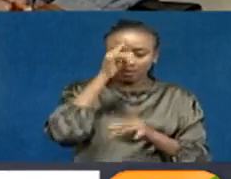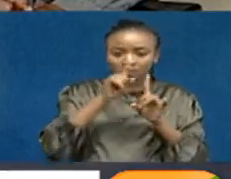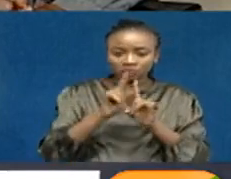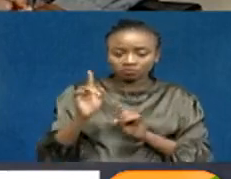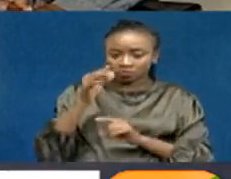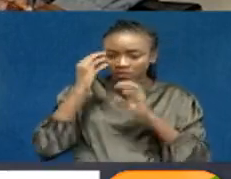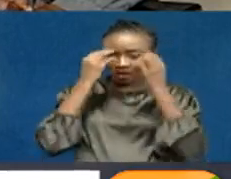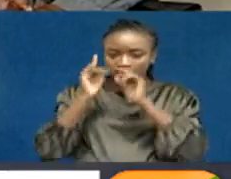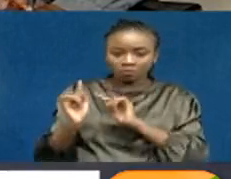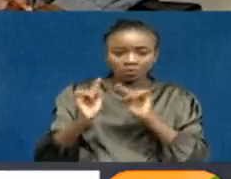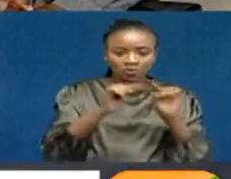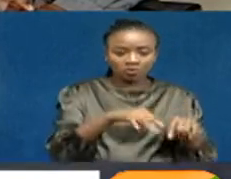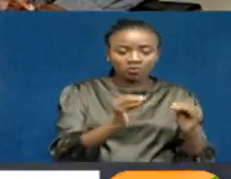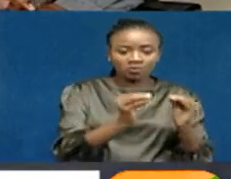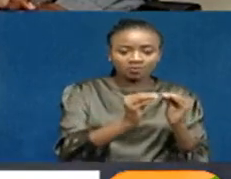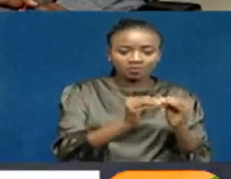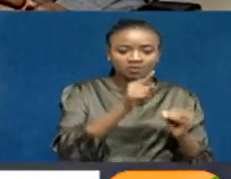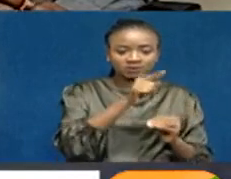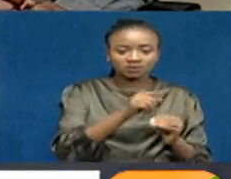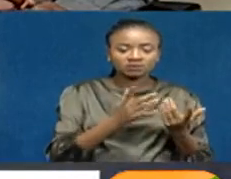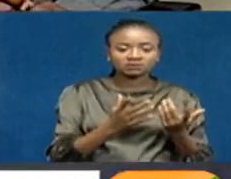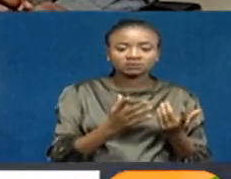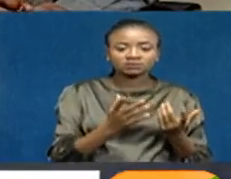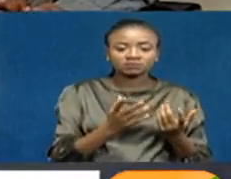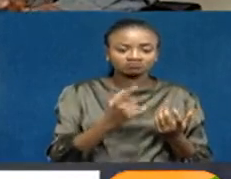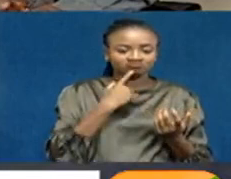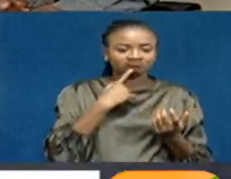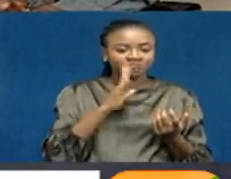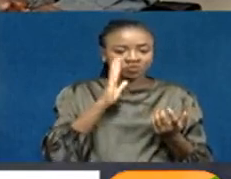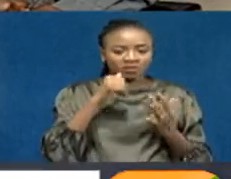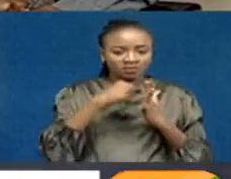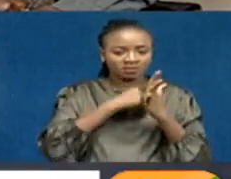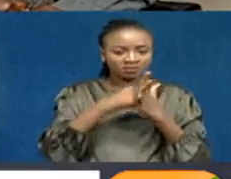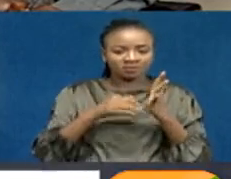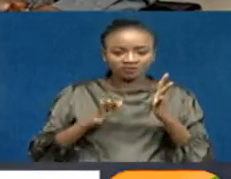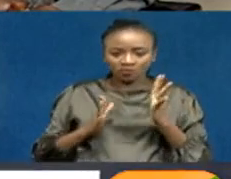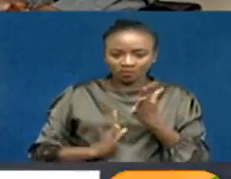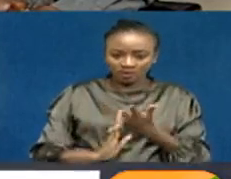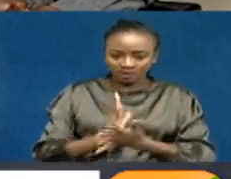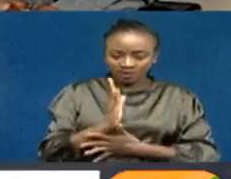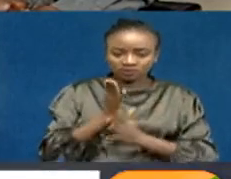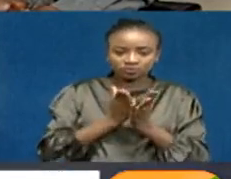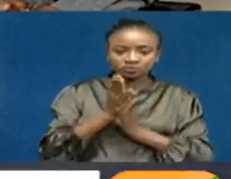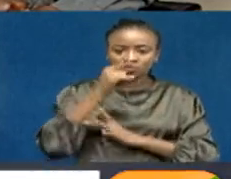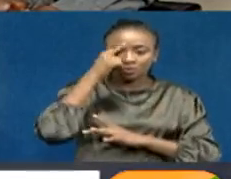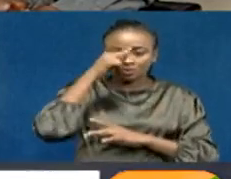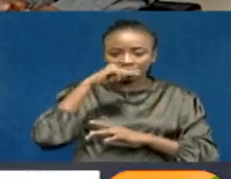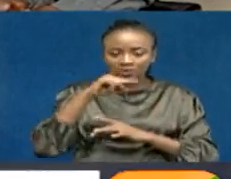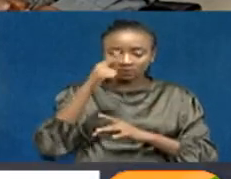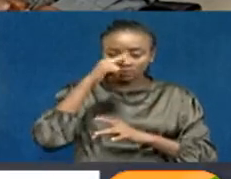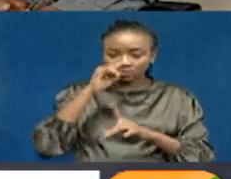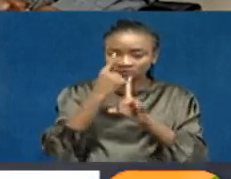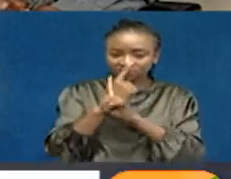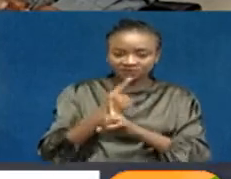who attended the Centenary Celebrations of the Women's Guild, said she'll fight for women's rights through policies that champion